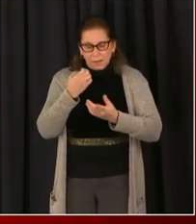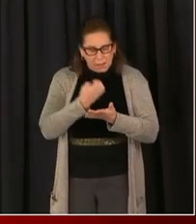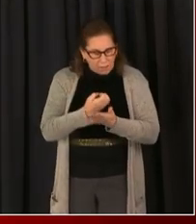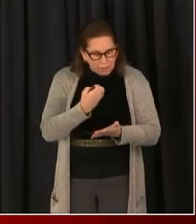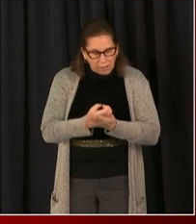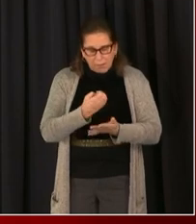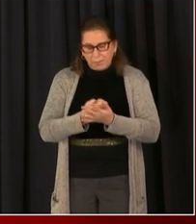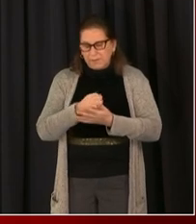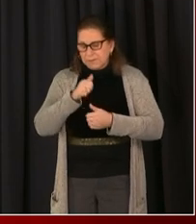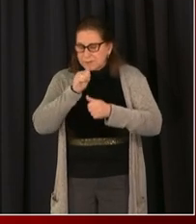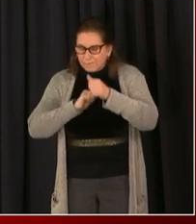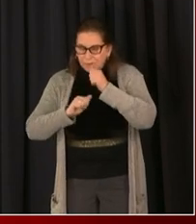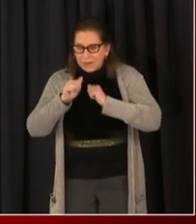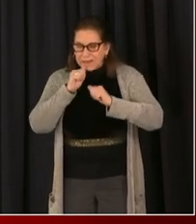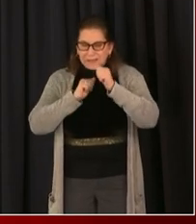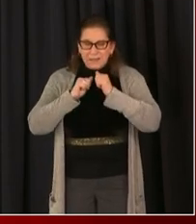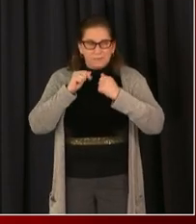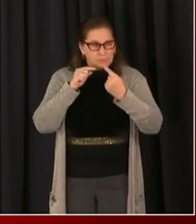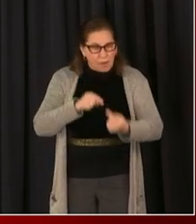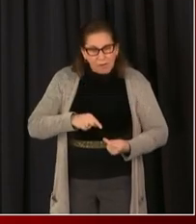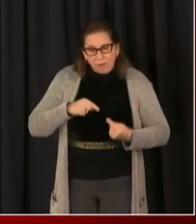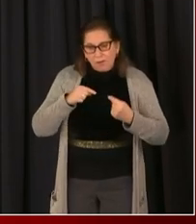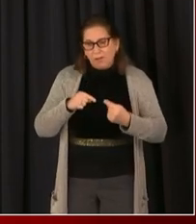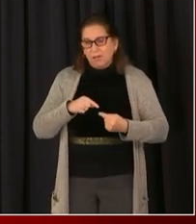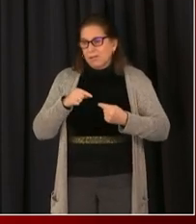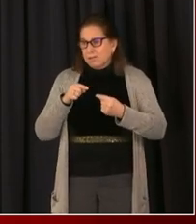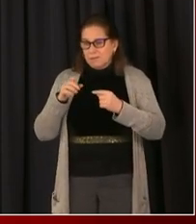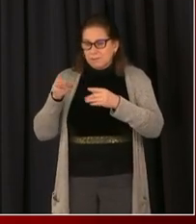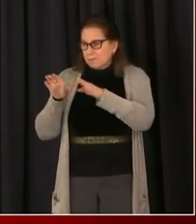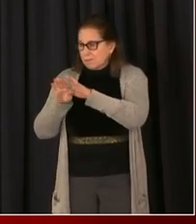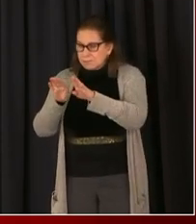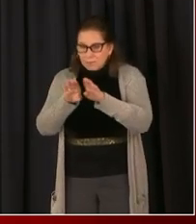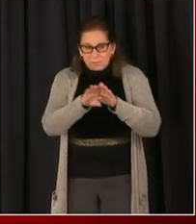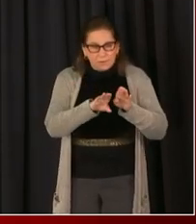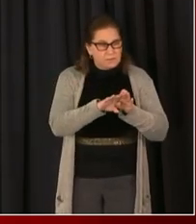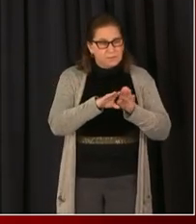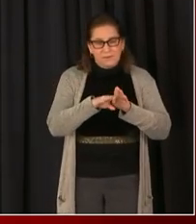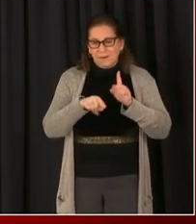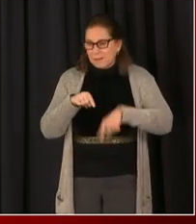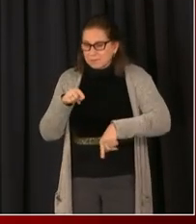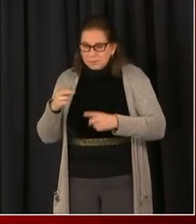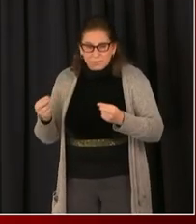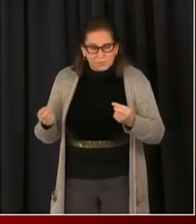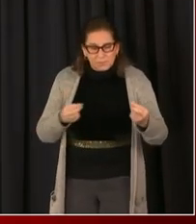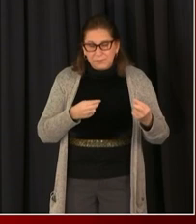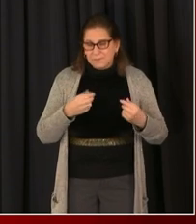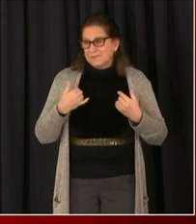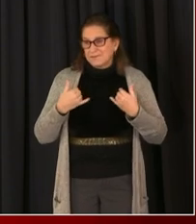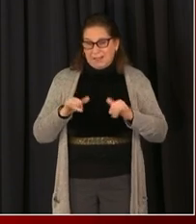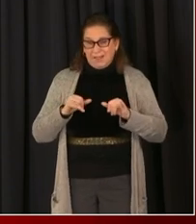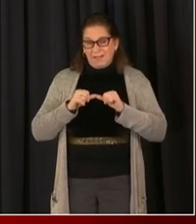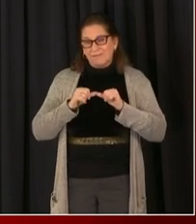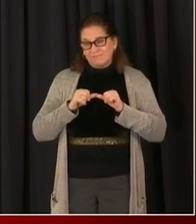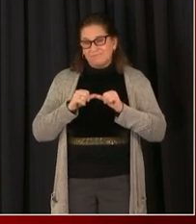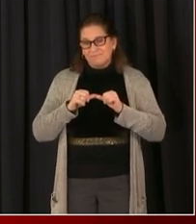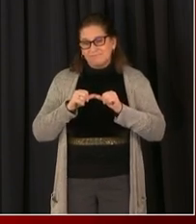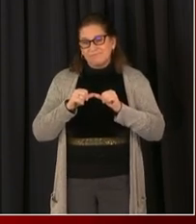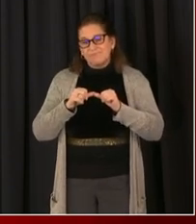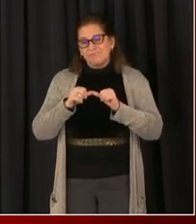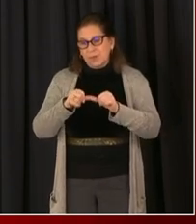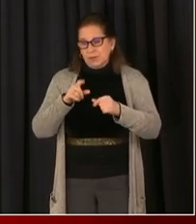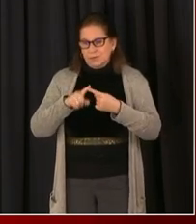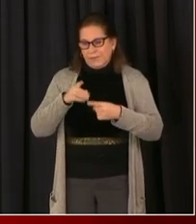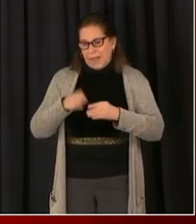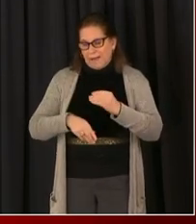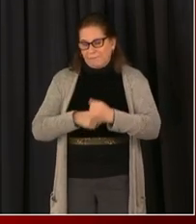we know many people are struggling and will struggle to get to the end of the year, and on the other side, when